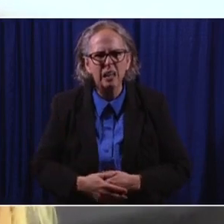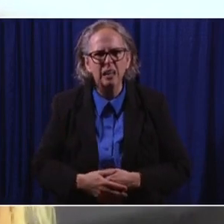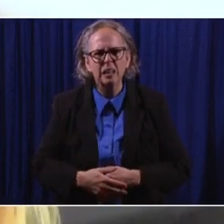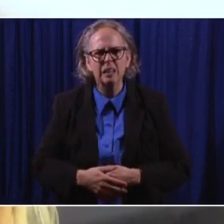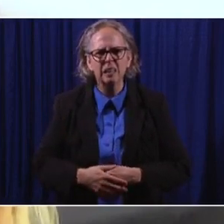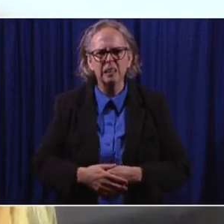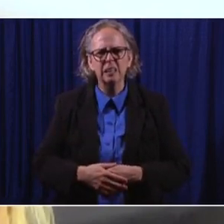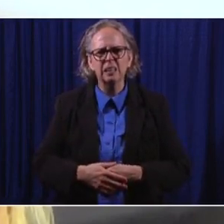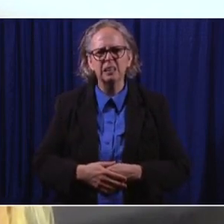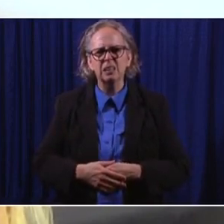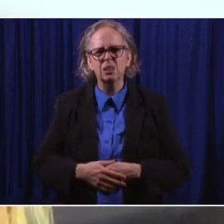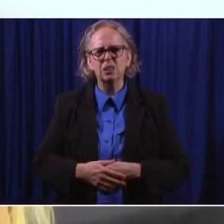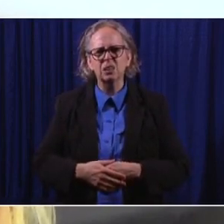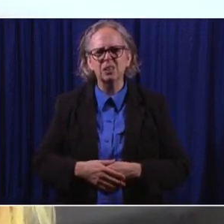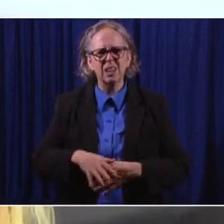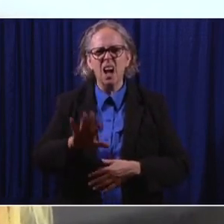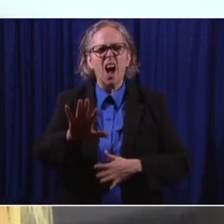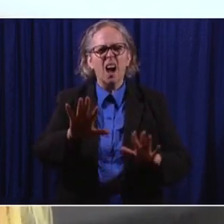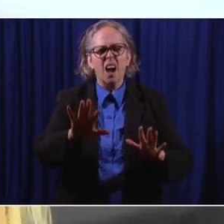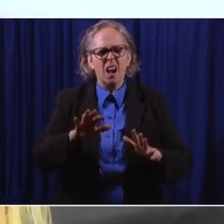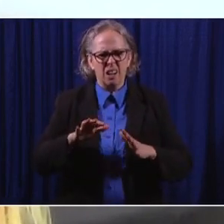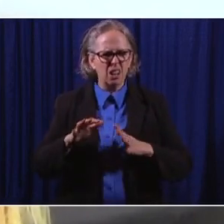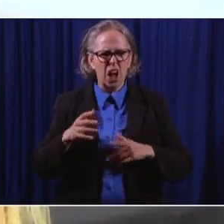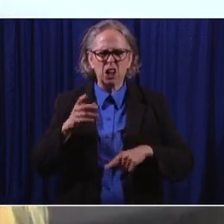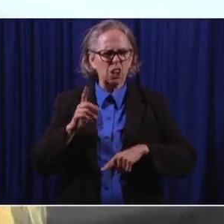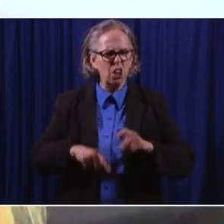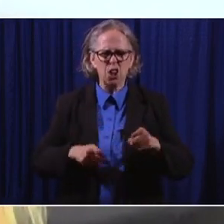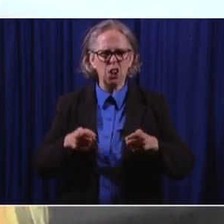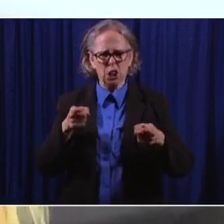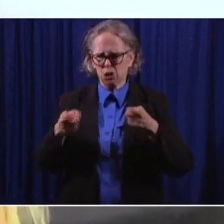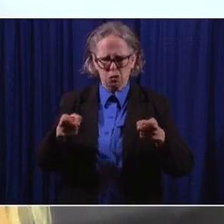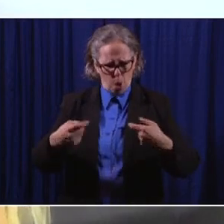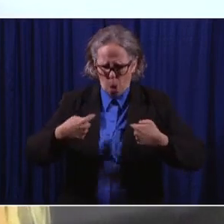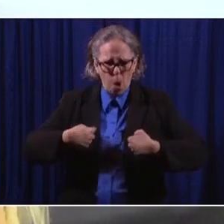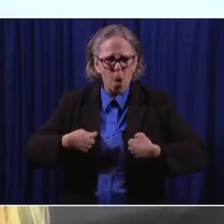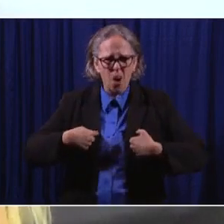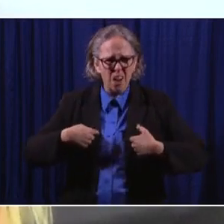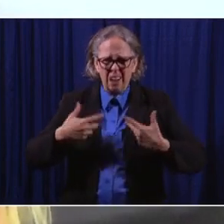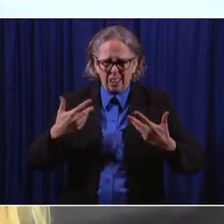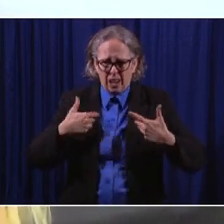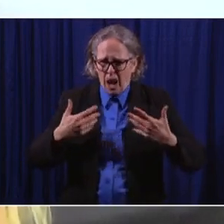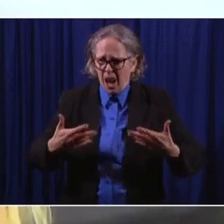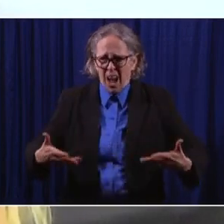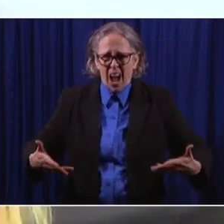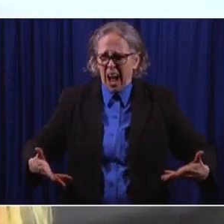just the inability to be in control of the things that we think we can control.